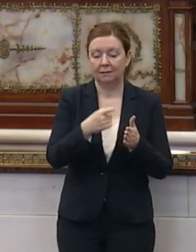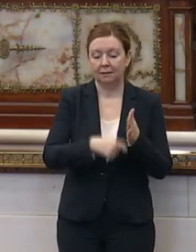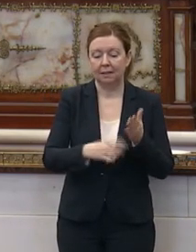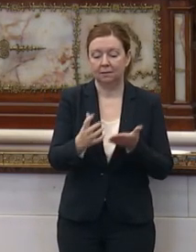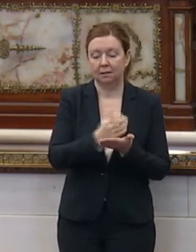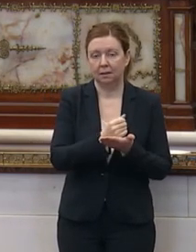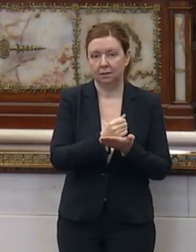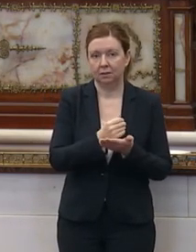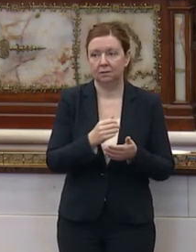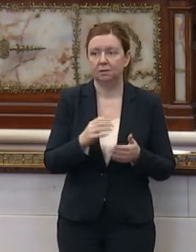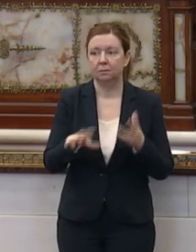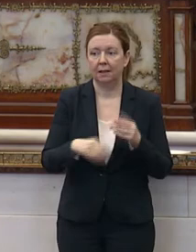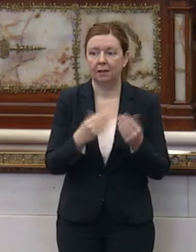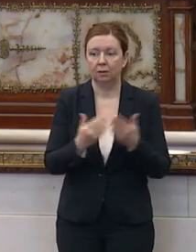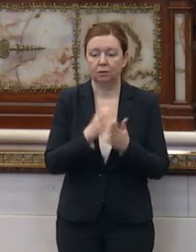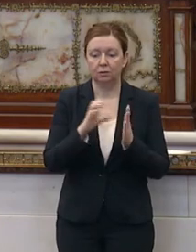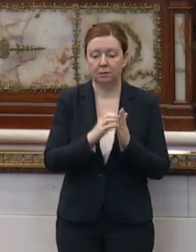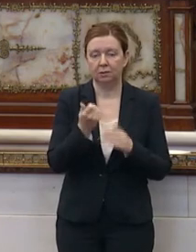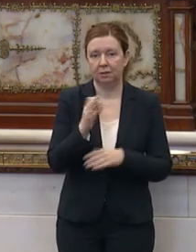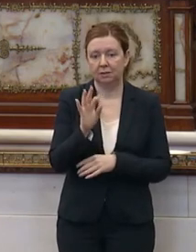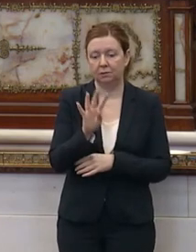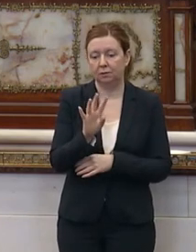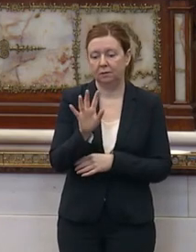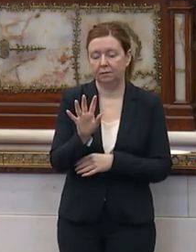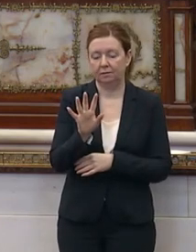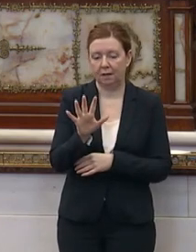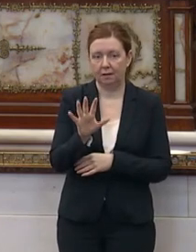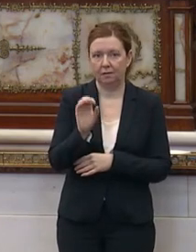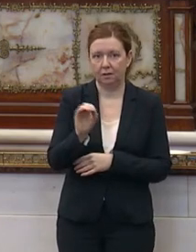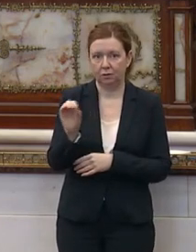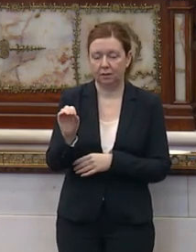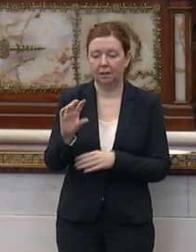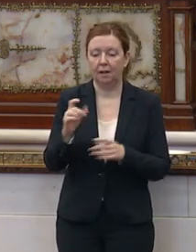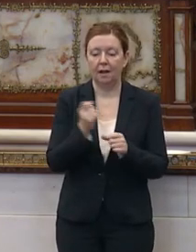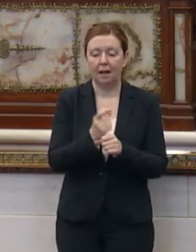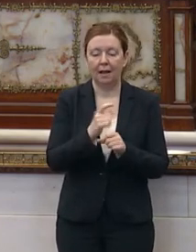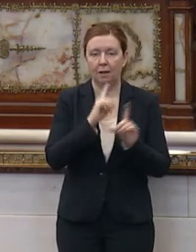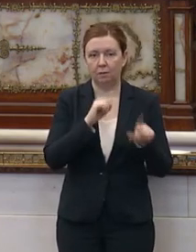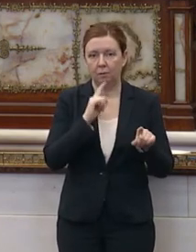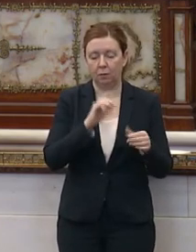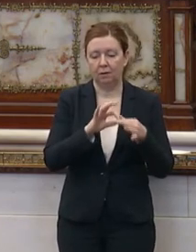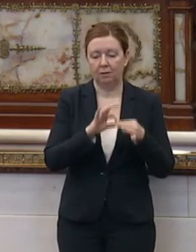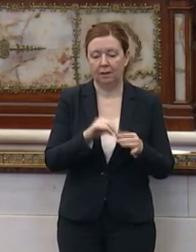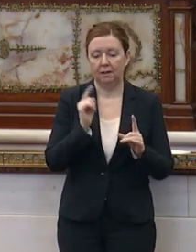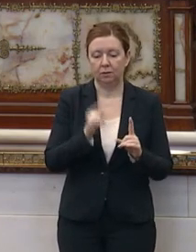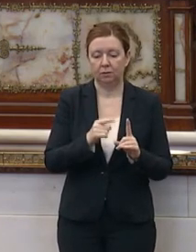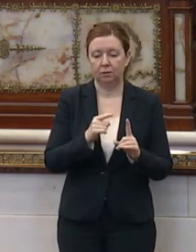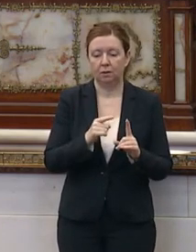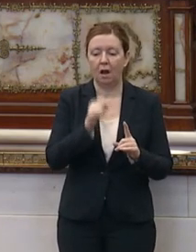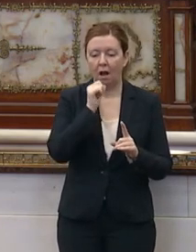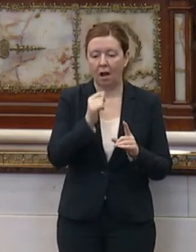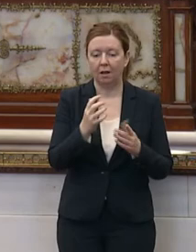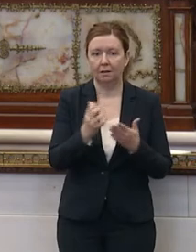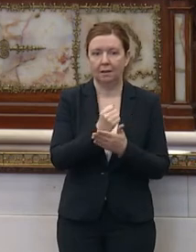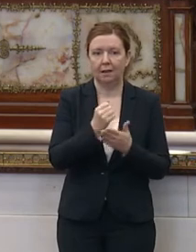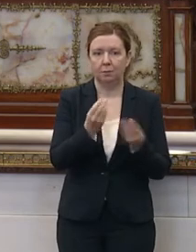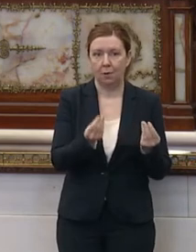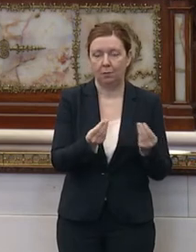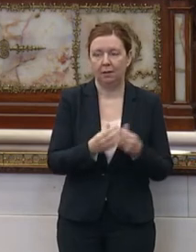and Collections, by adding a new chapter 19-4500 entitled Annual Reporting Relating to Unclaimed